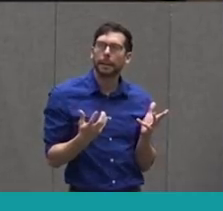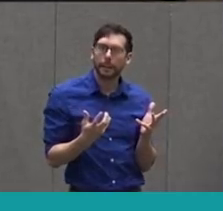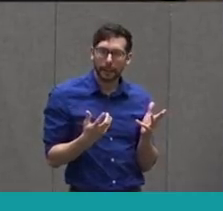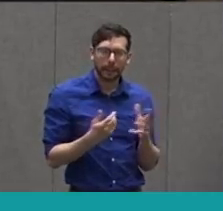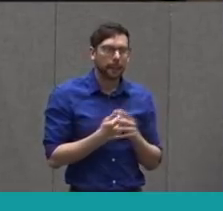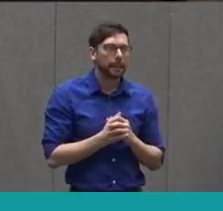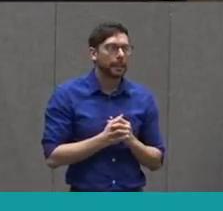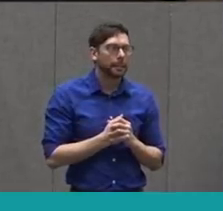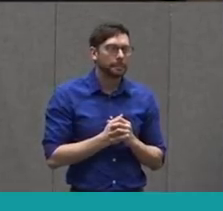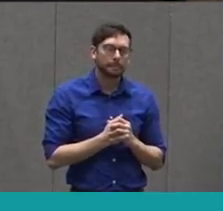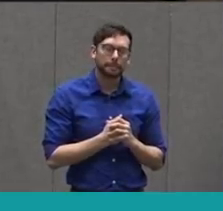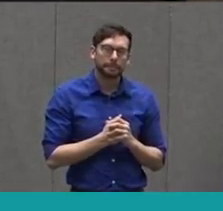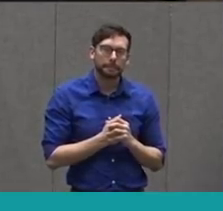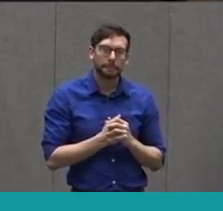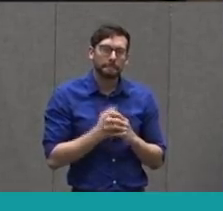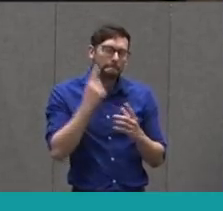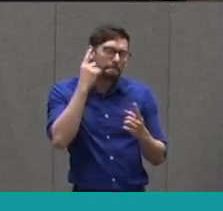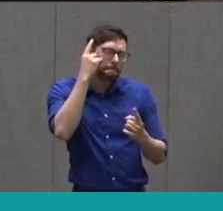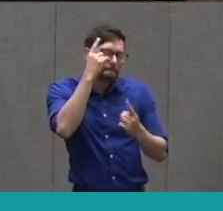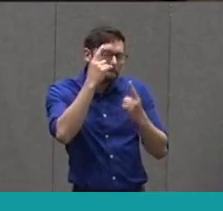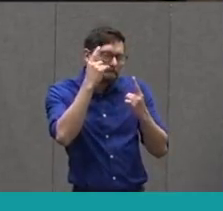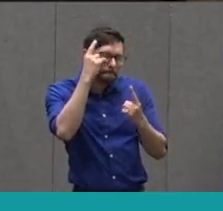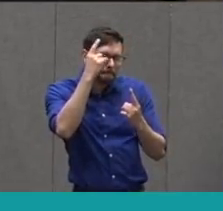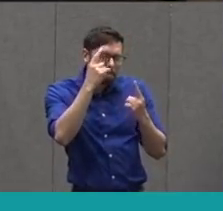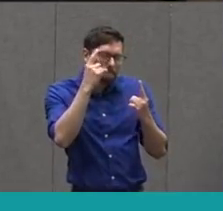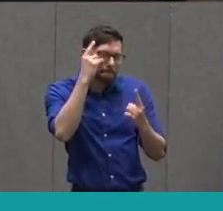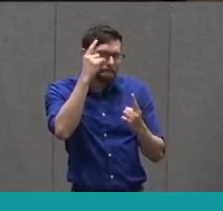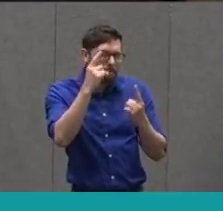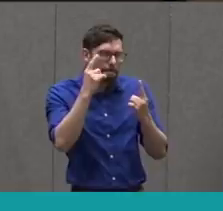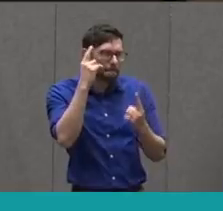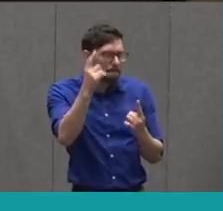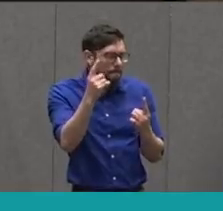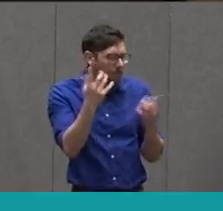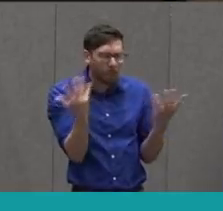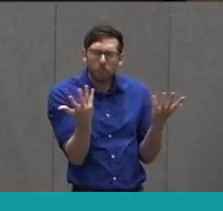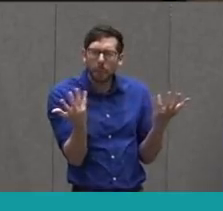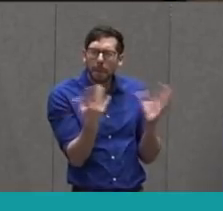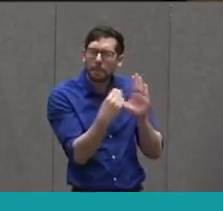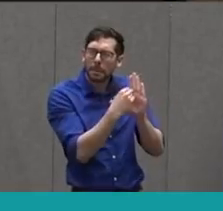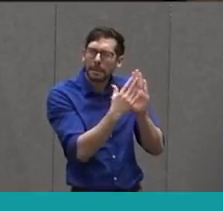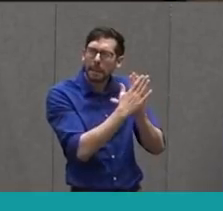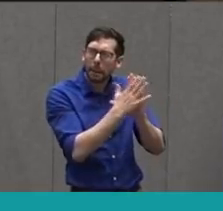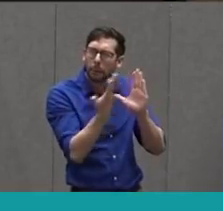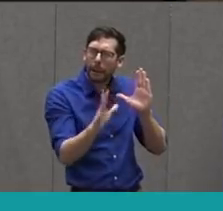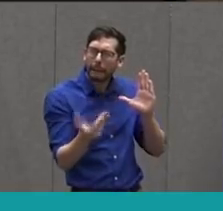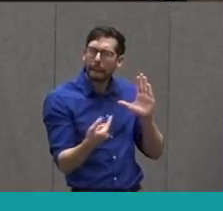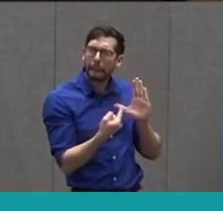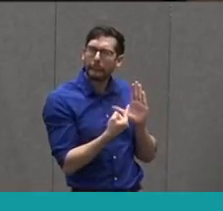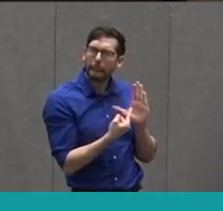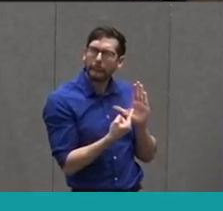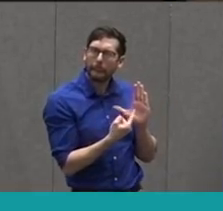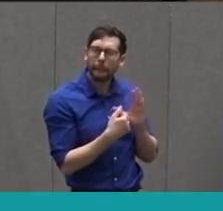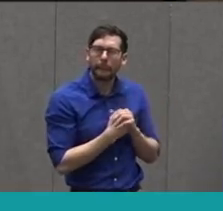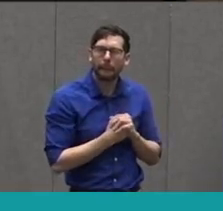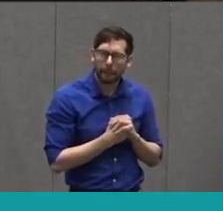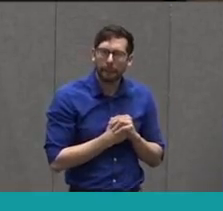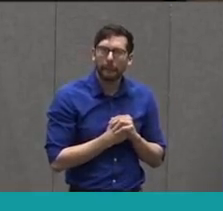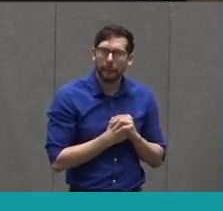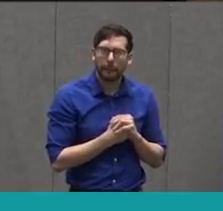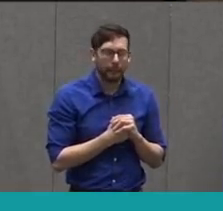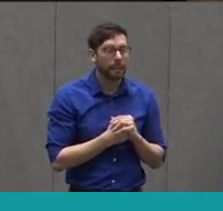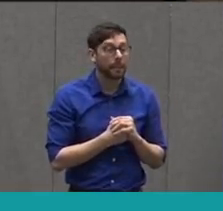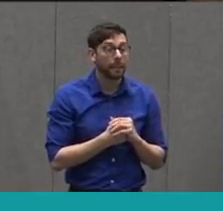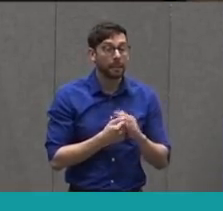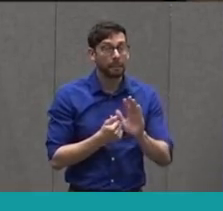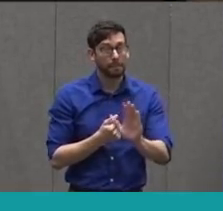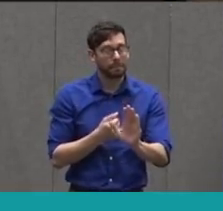chart and think about what it is that this chart has on it. One thing that I also want to mention before